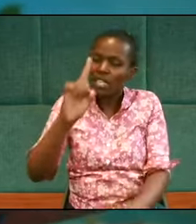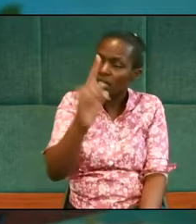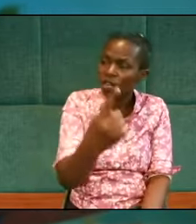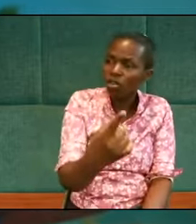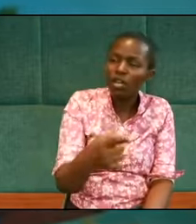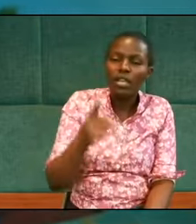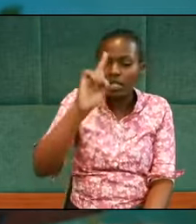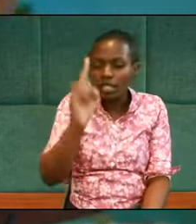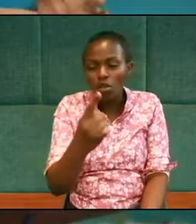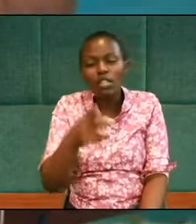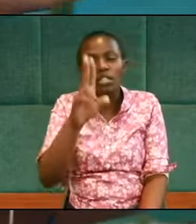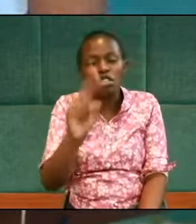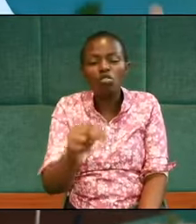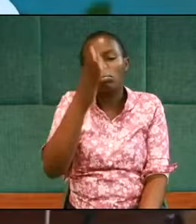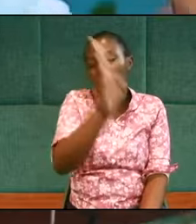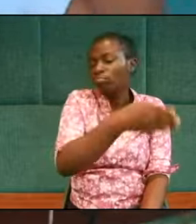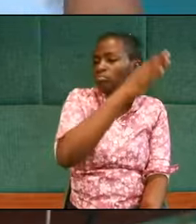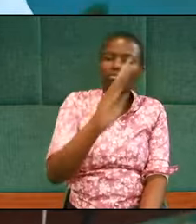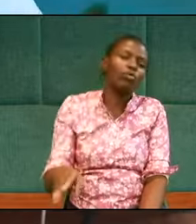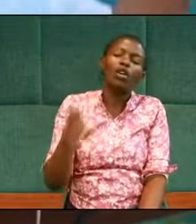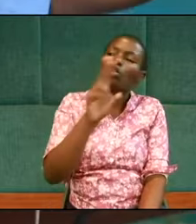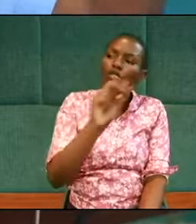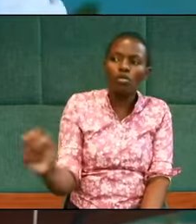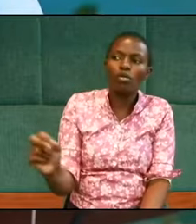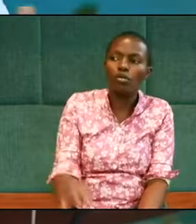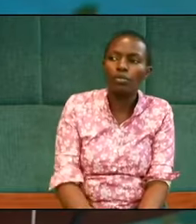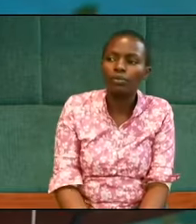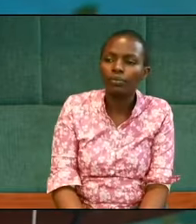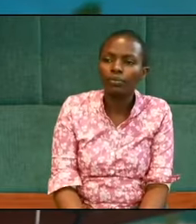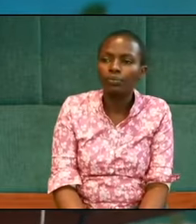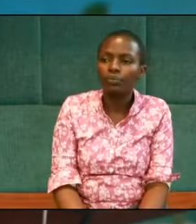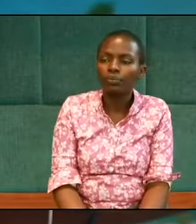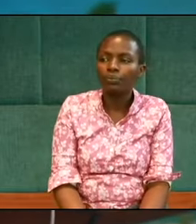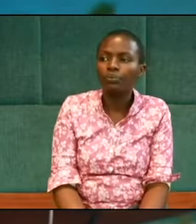cry. If that is clear, somebody scream and say an amen.